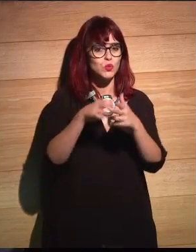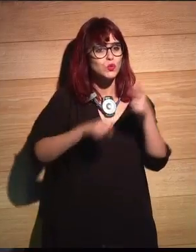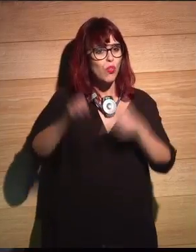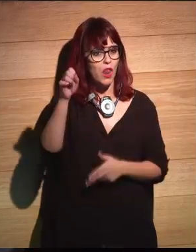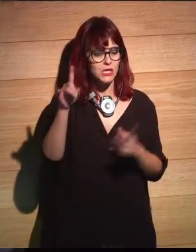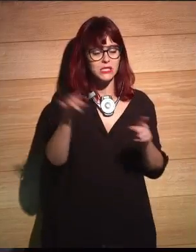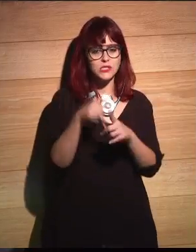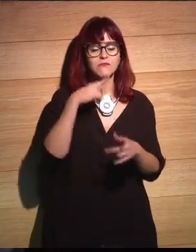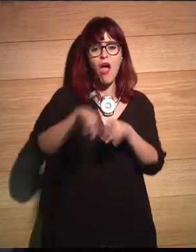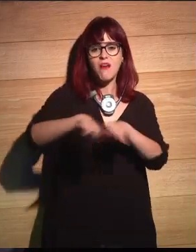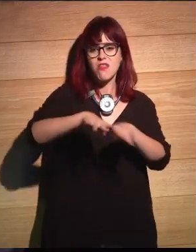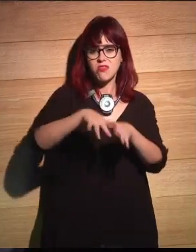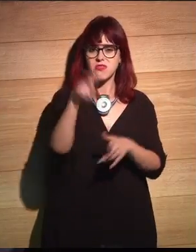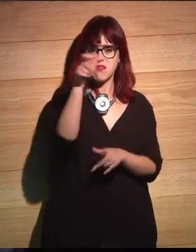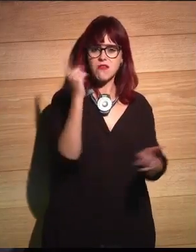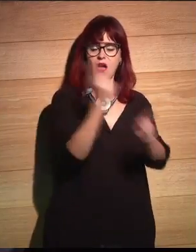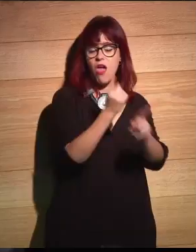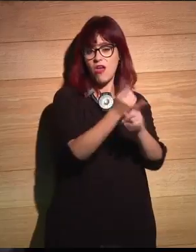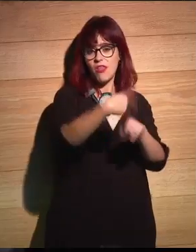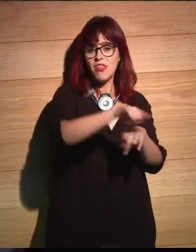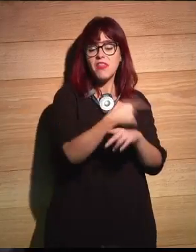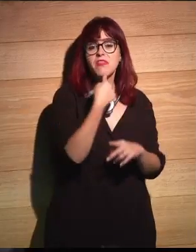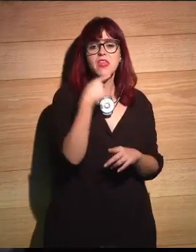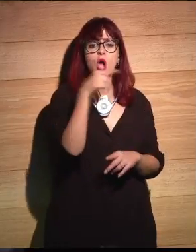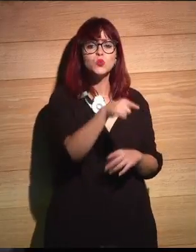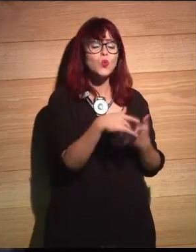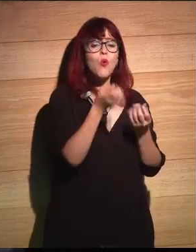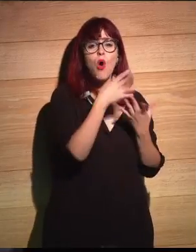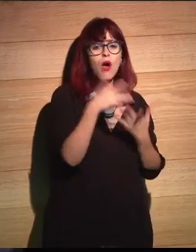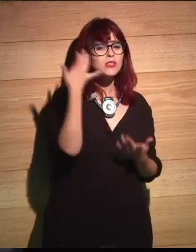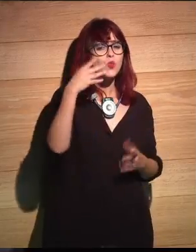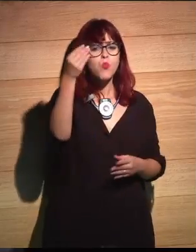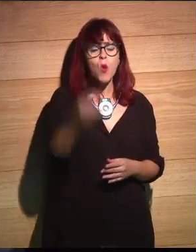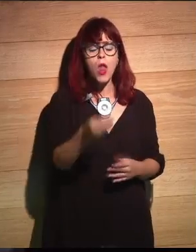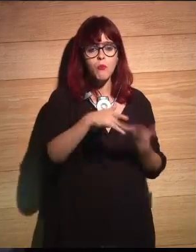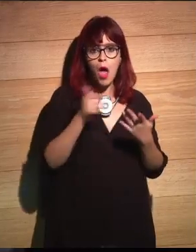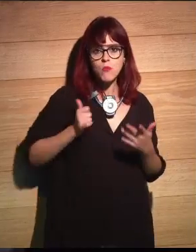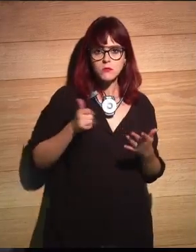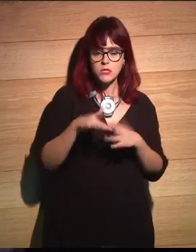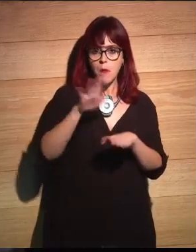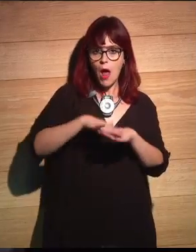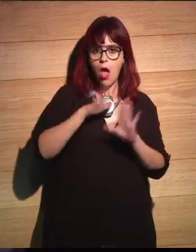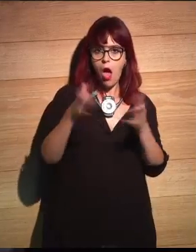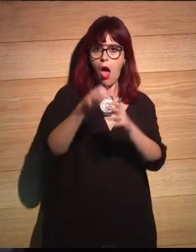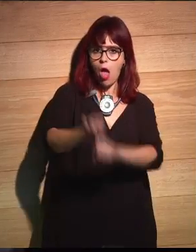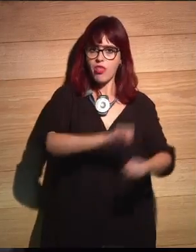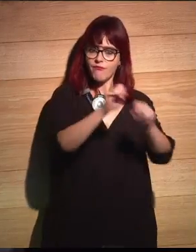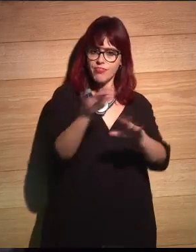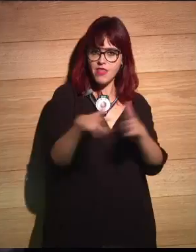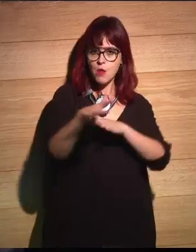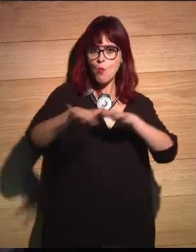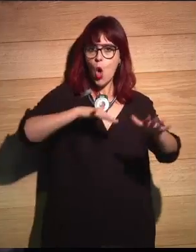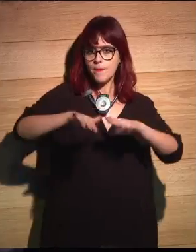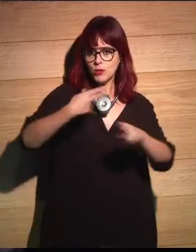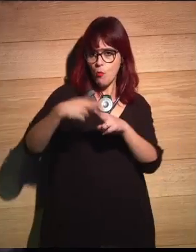not use it to this cause? You're just writing about all this, the weather and the wind and the birds like you always do.